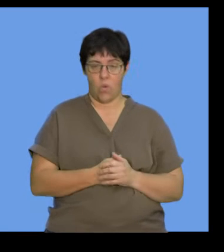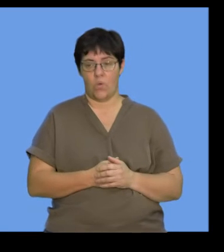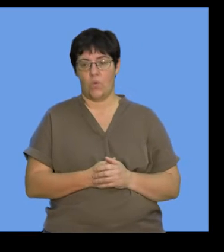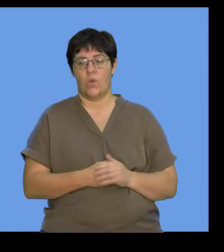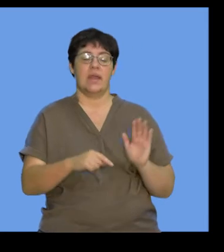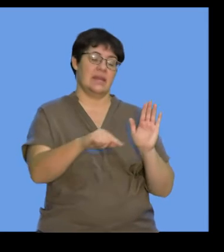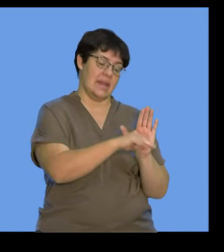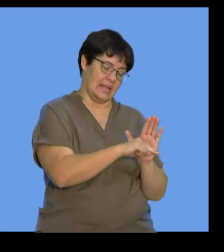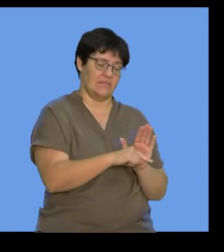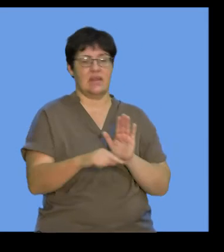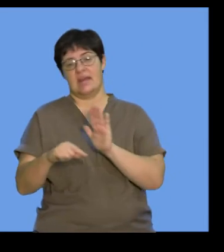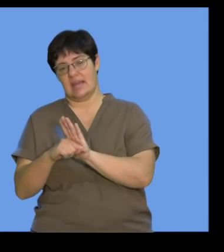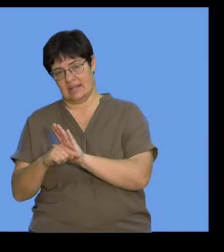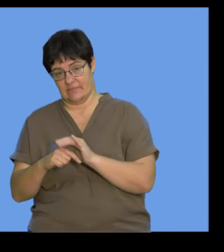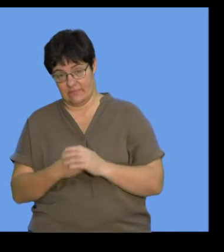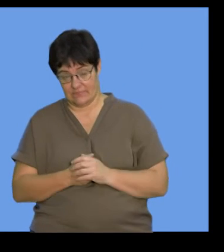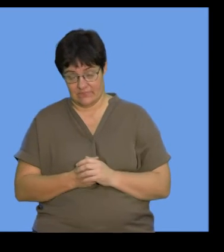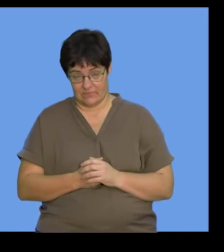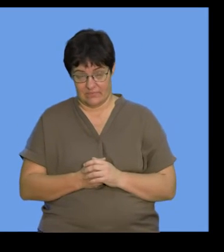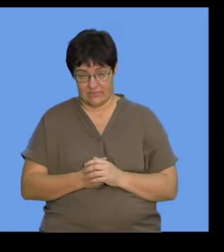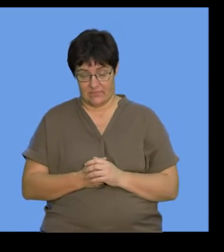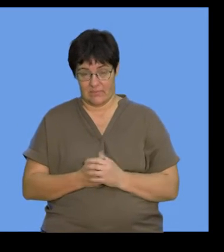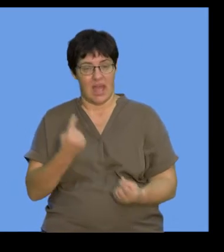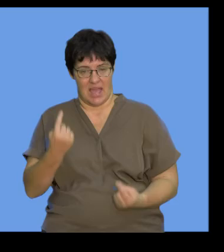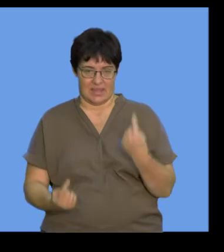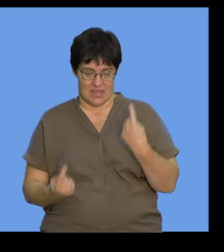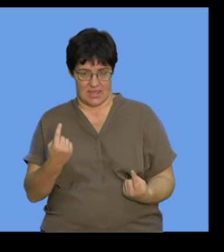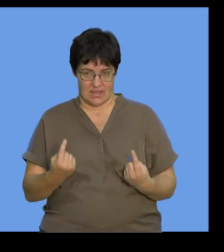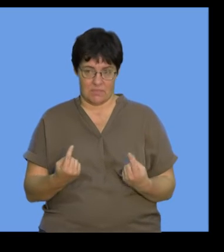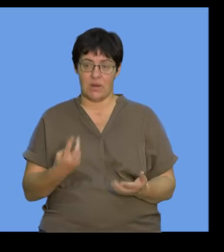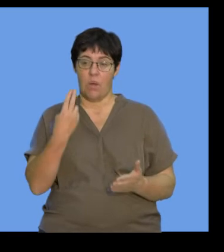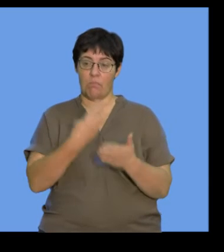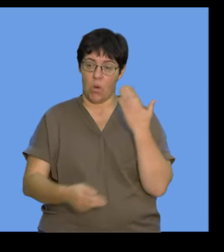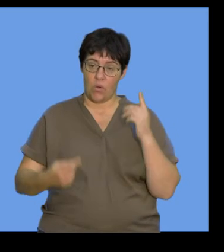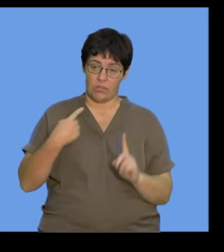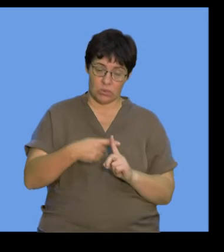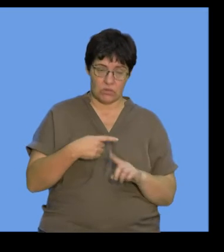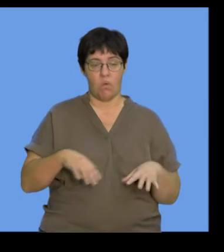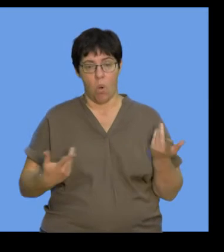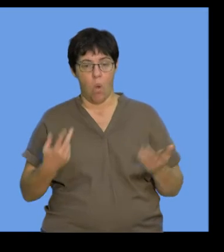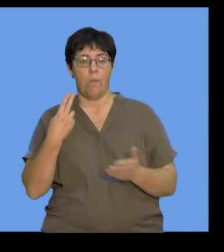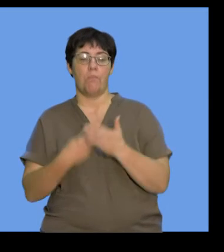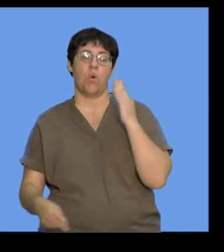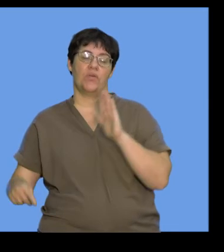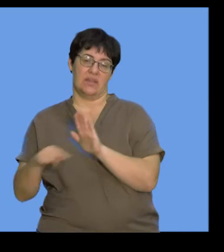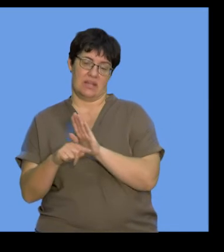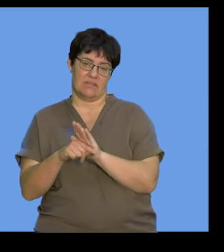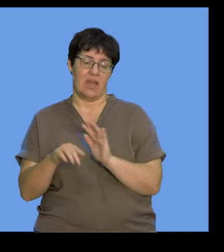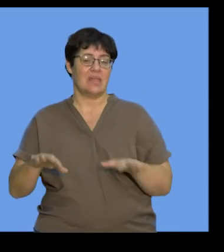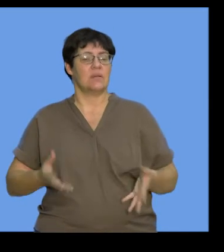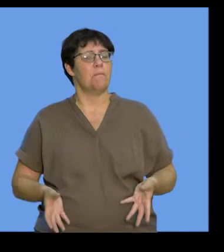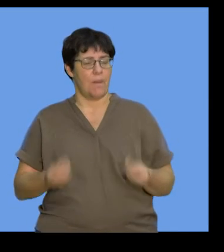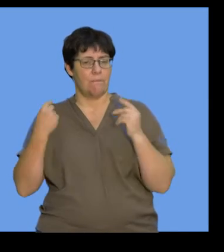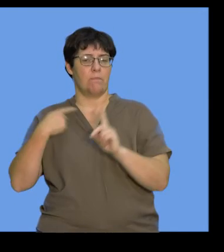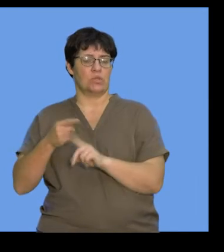or negative and negative. So it's either both positive or both negative, because that's how you get a